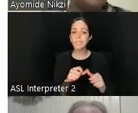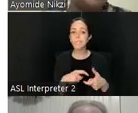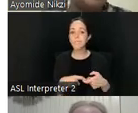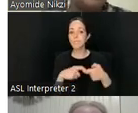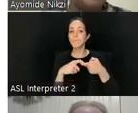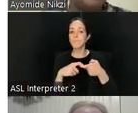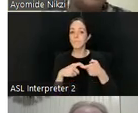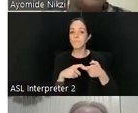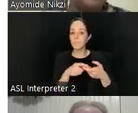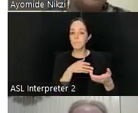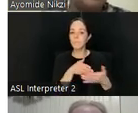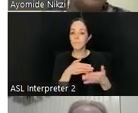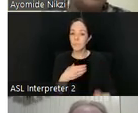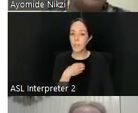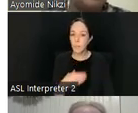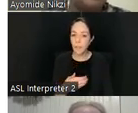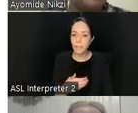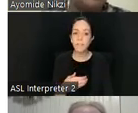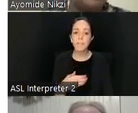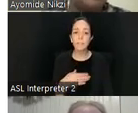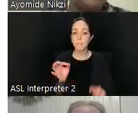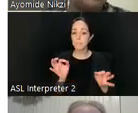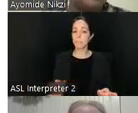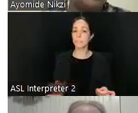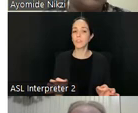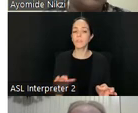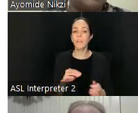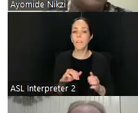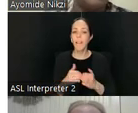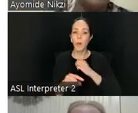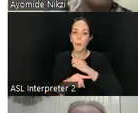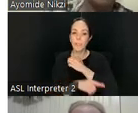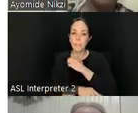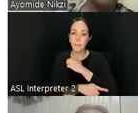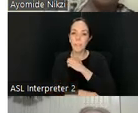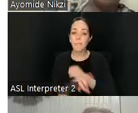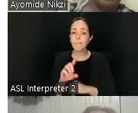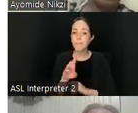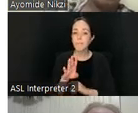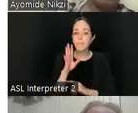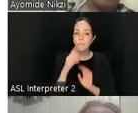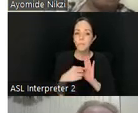and discipline. Dashboards shall provide filters to disaggregate data by